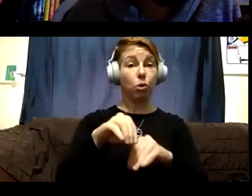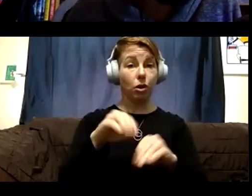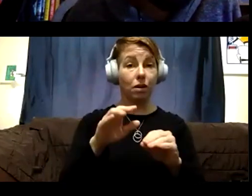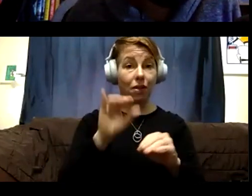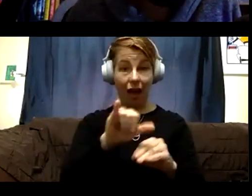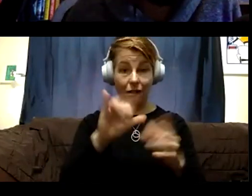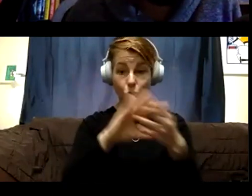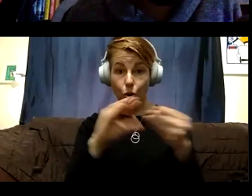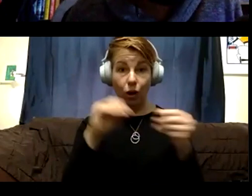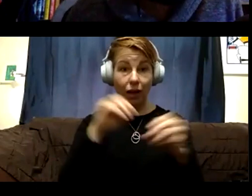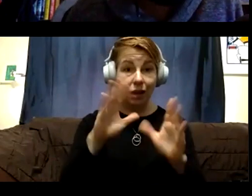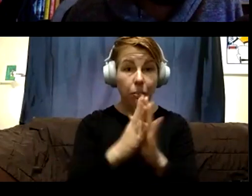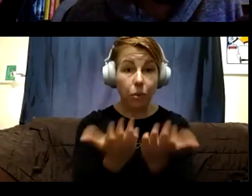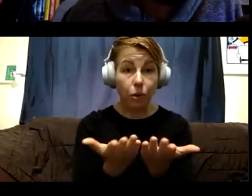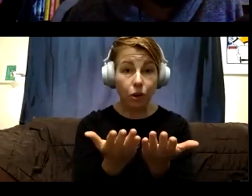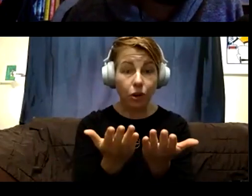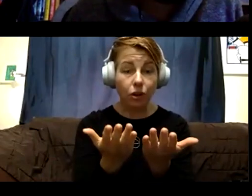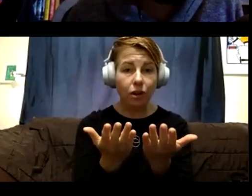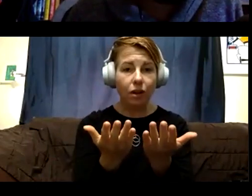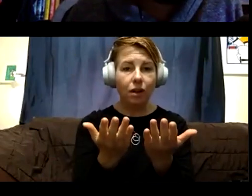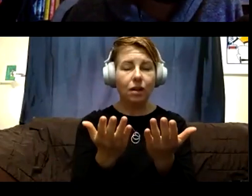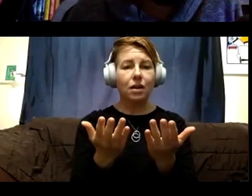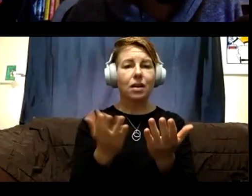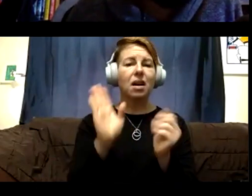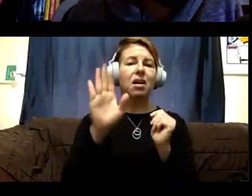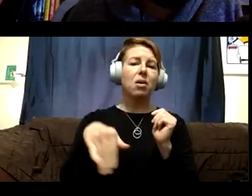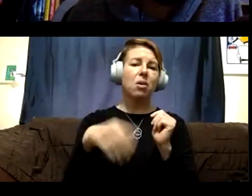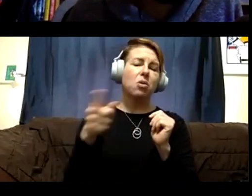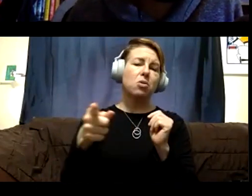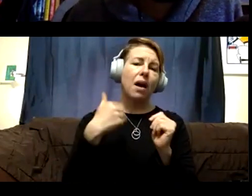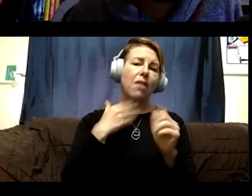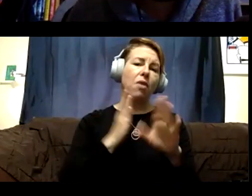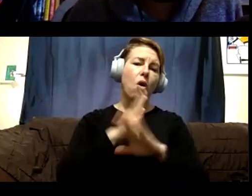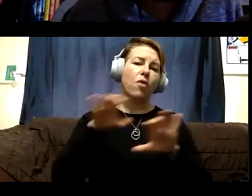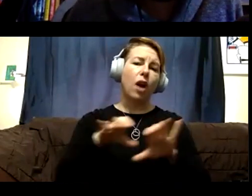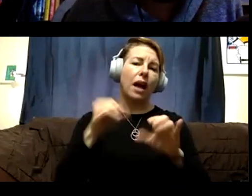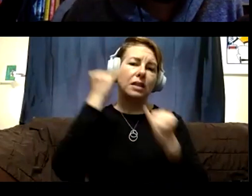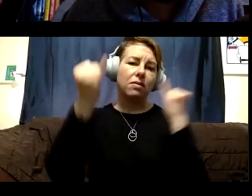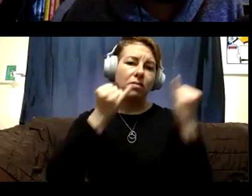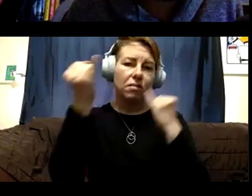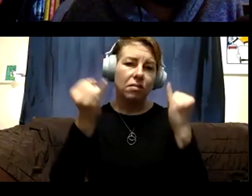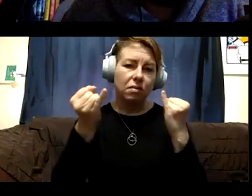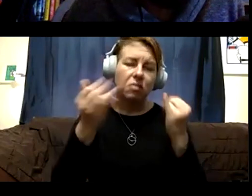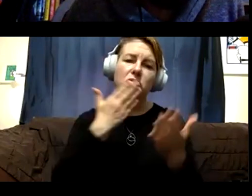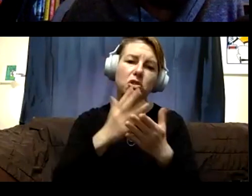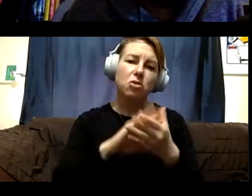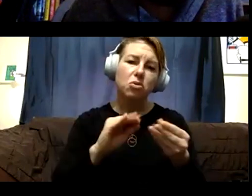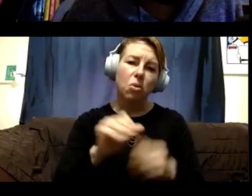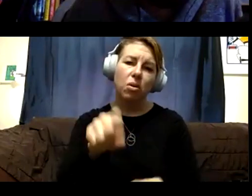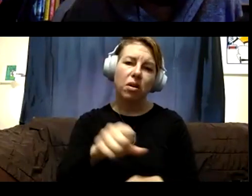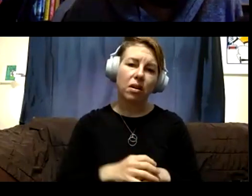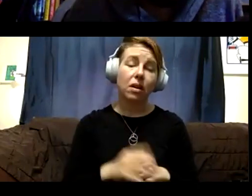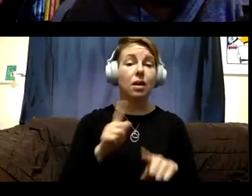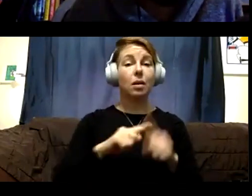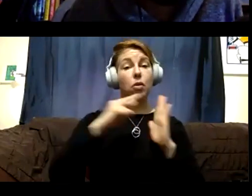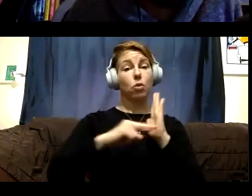this unreality was simply the product of an overactive imagination. But the reader, when